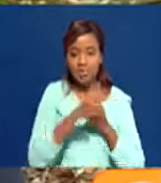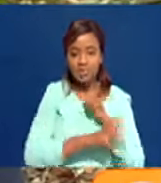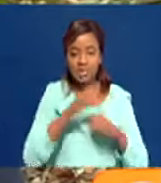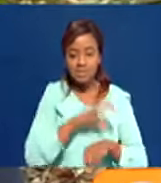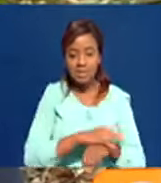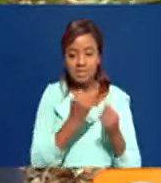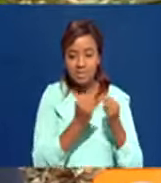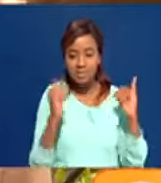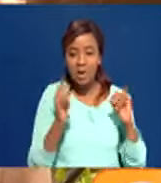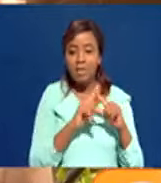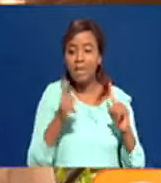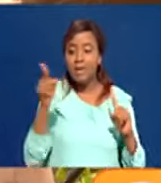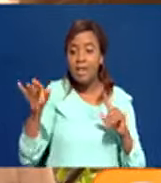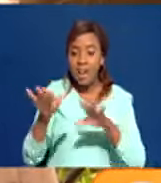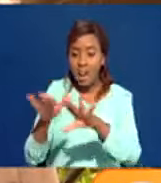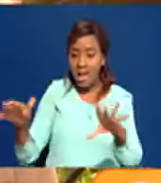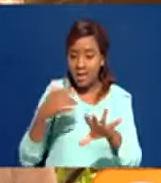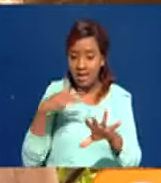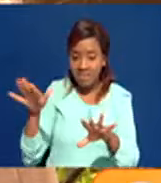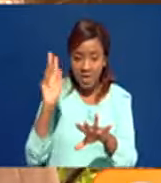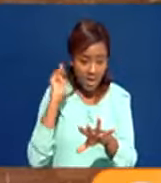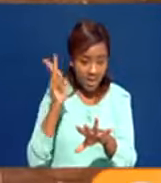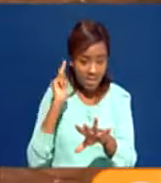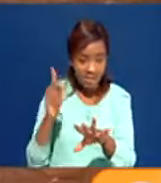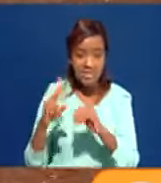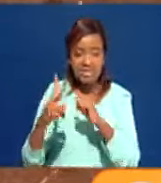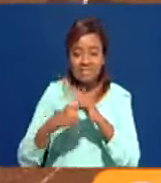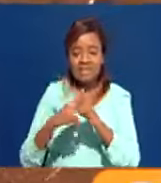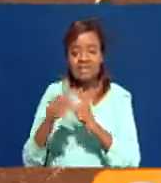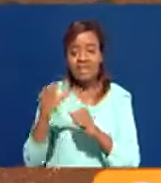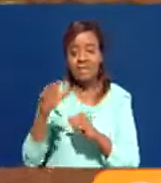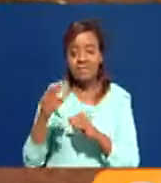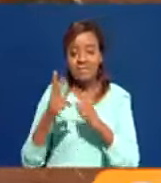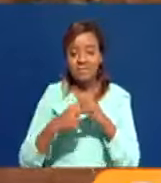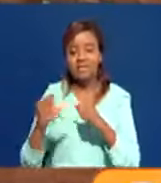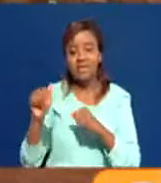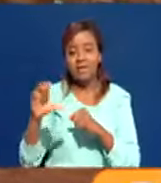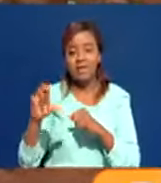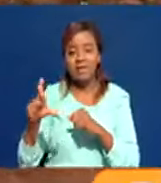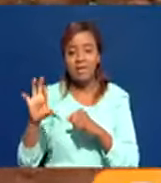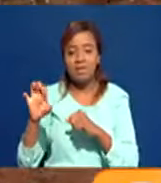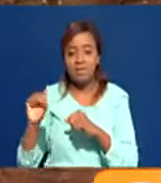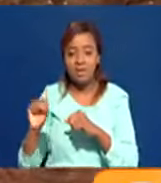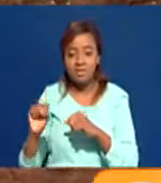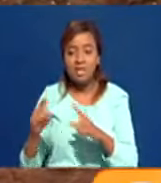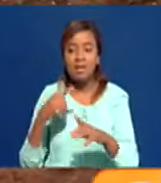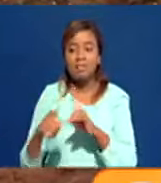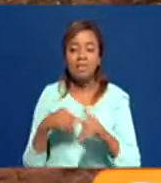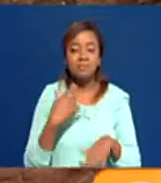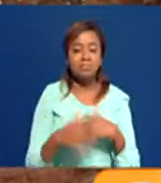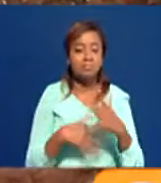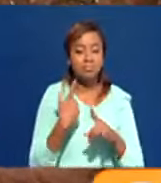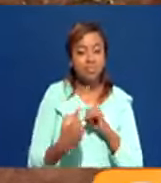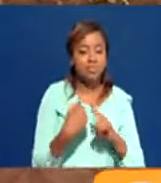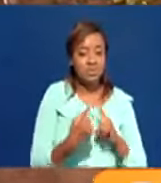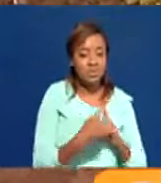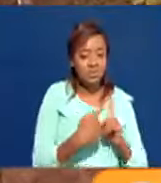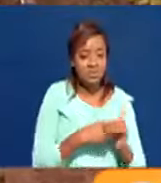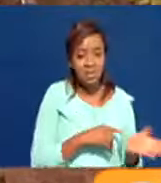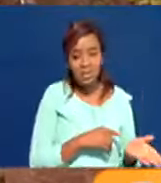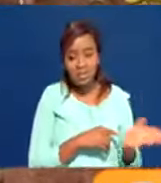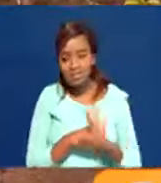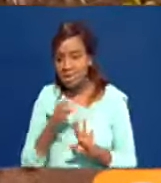a 7-acre piece of land in Kisii, hoping to develop it after the independence struggle. However, many years later, he discovered, to